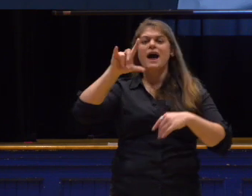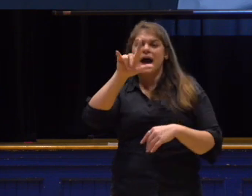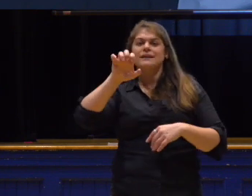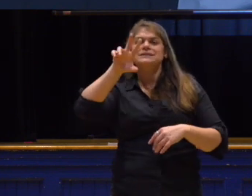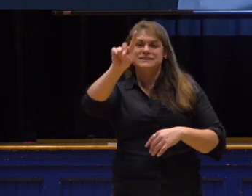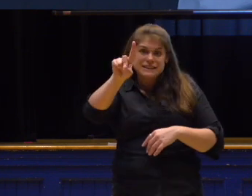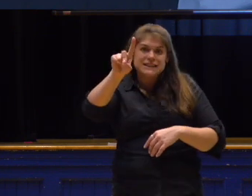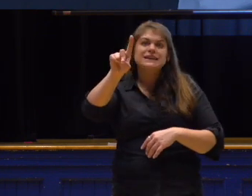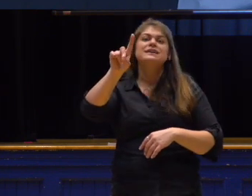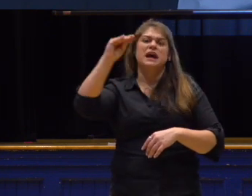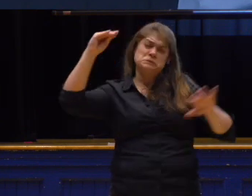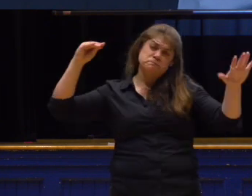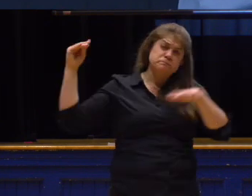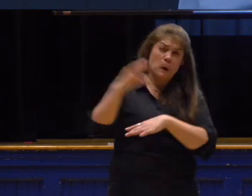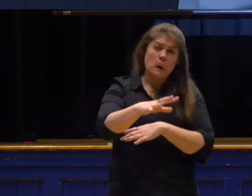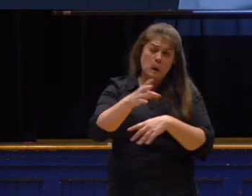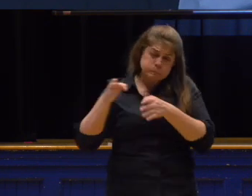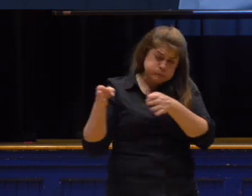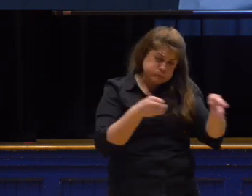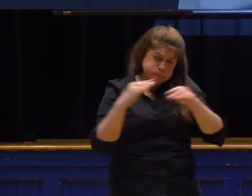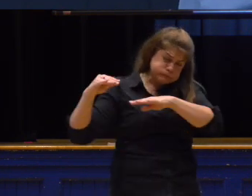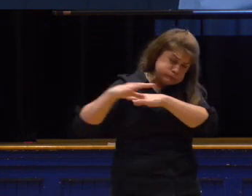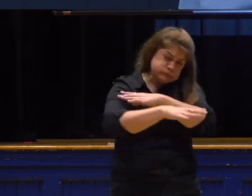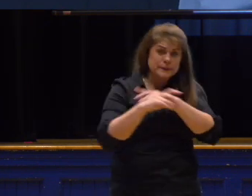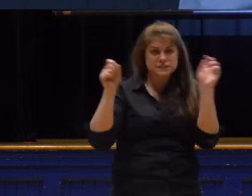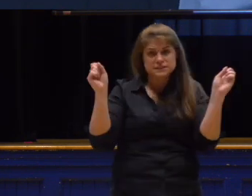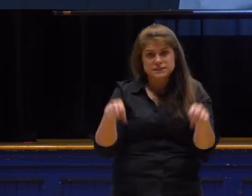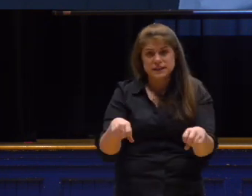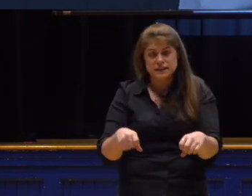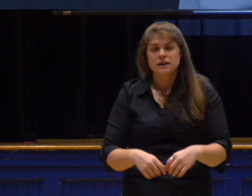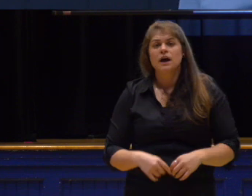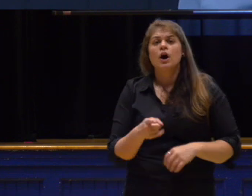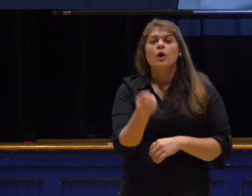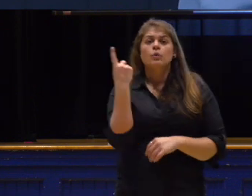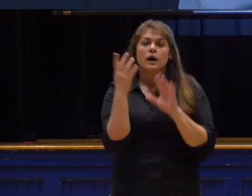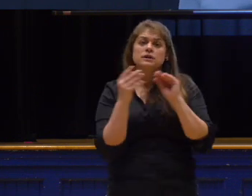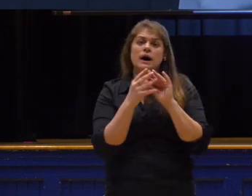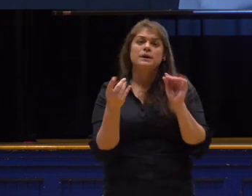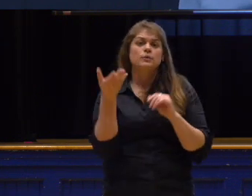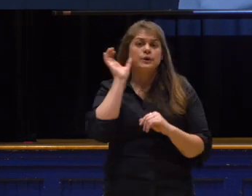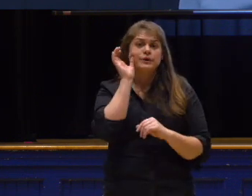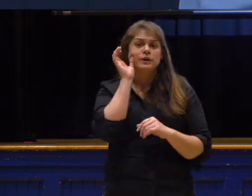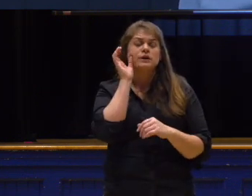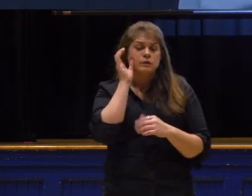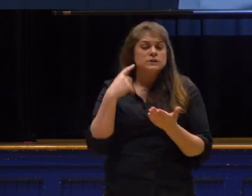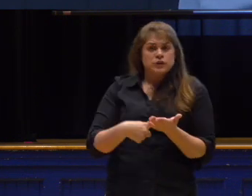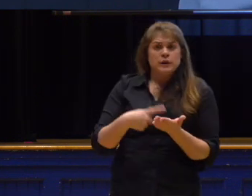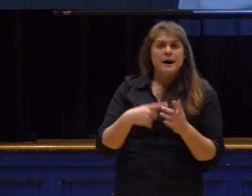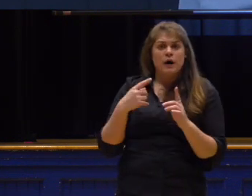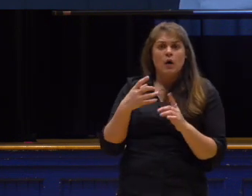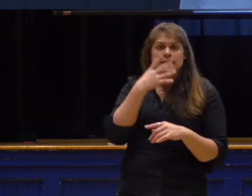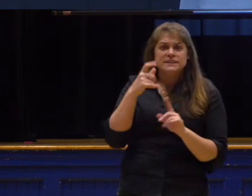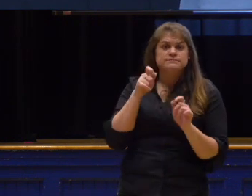LEDs and put out a lot more lighting. One of the comments that we had when we were talking about some of the lightings and we were